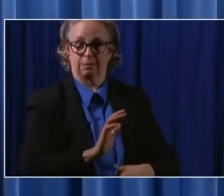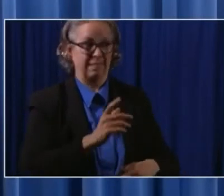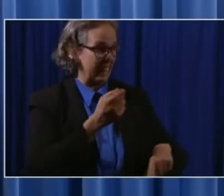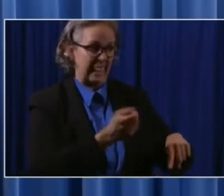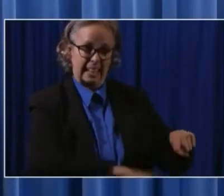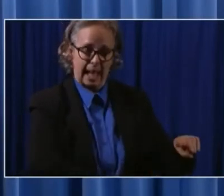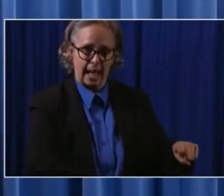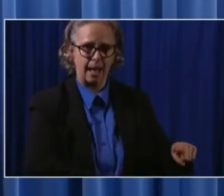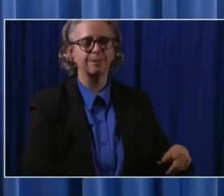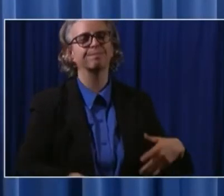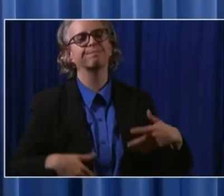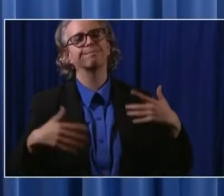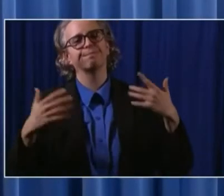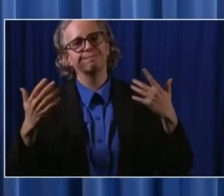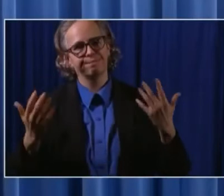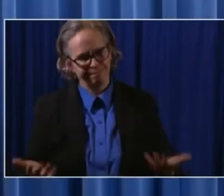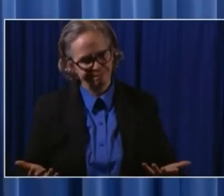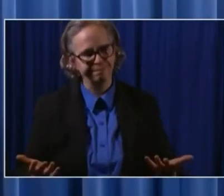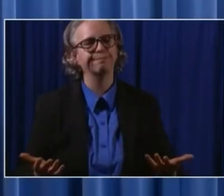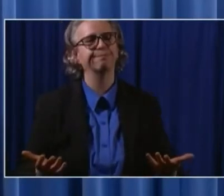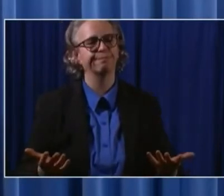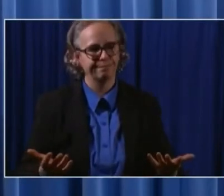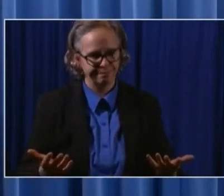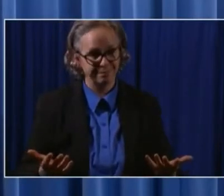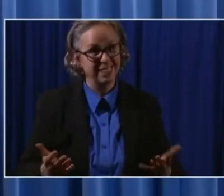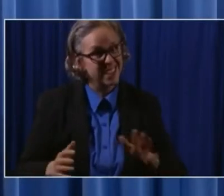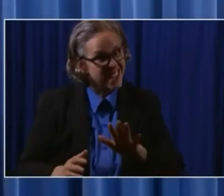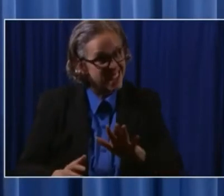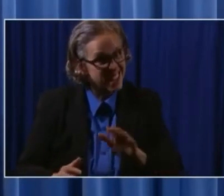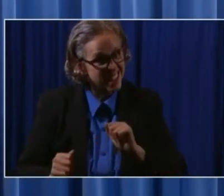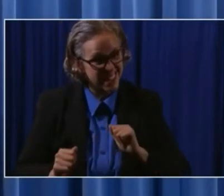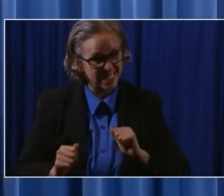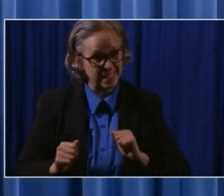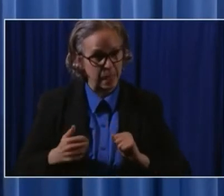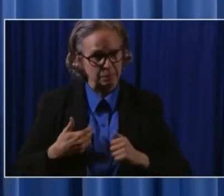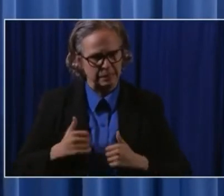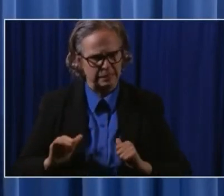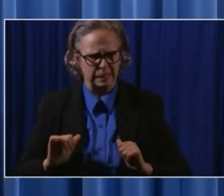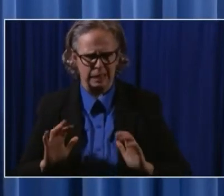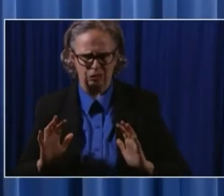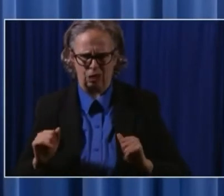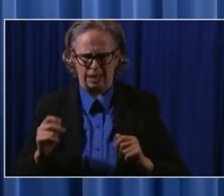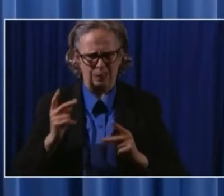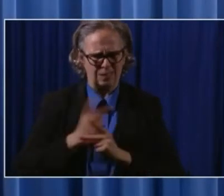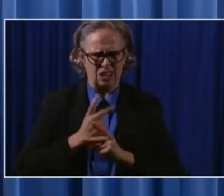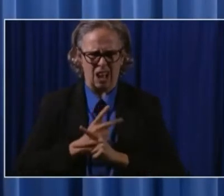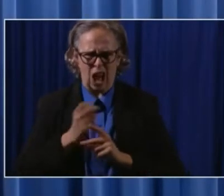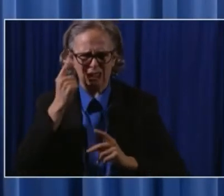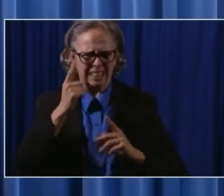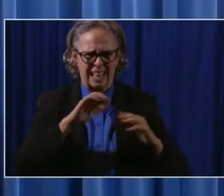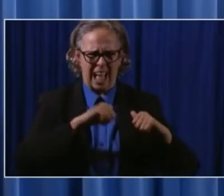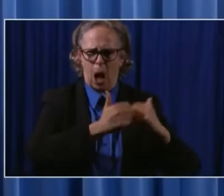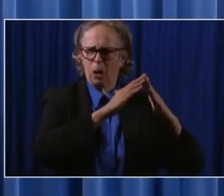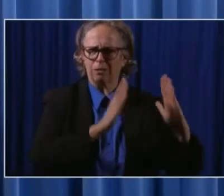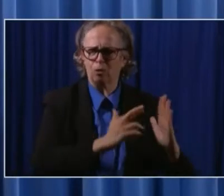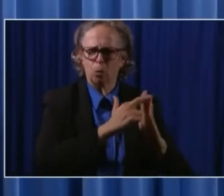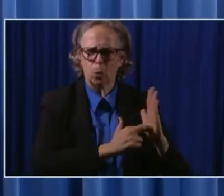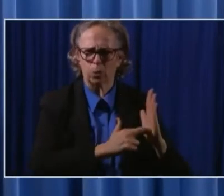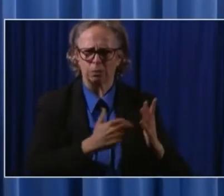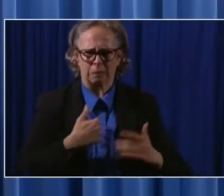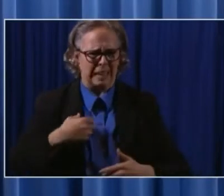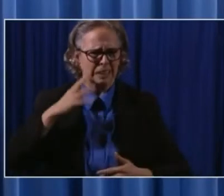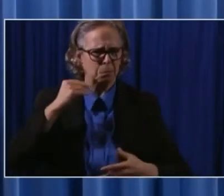and again, I'm still trying to understand the House rules. I didn't serve in the House, served in the Senate